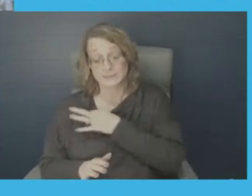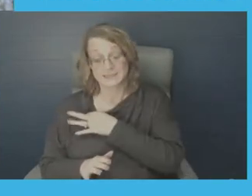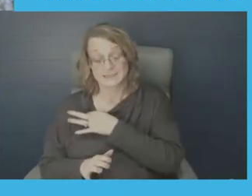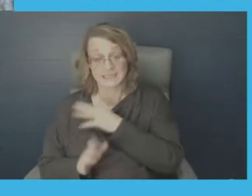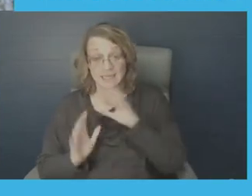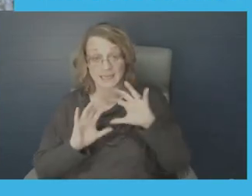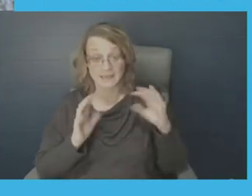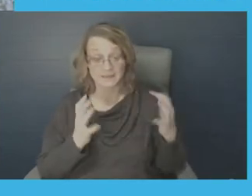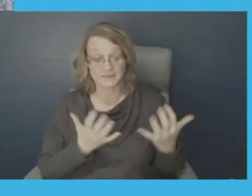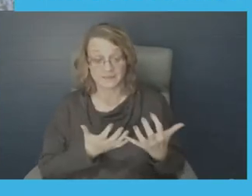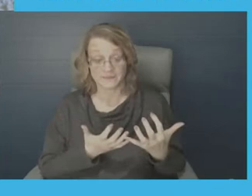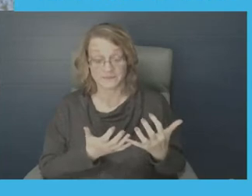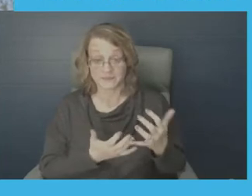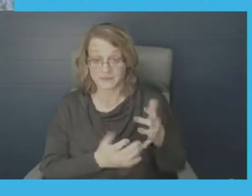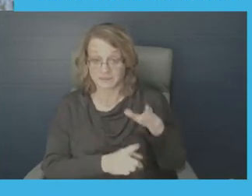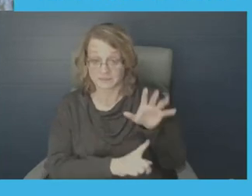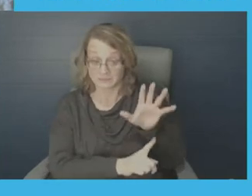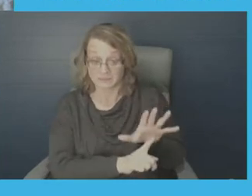In fact,